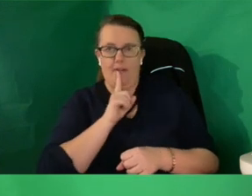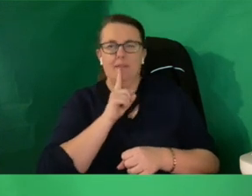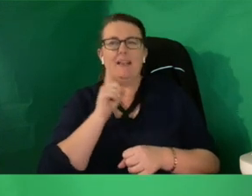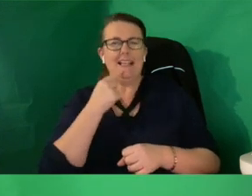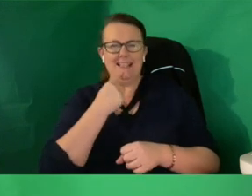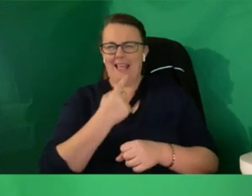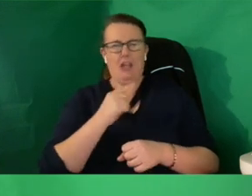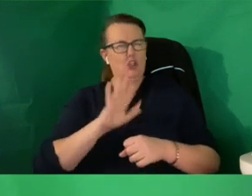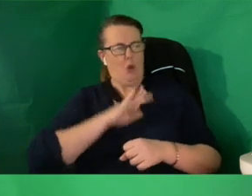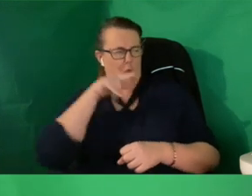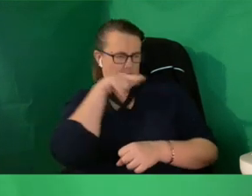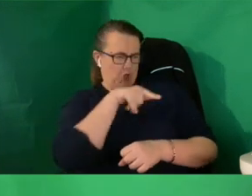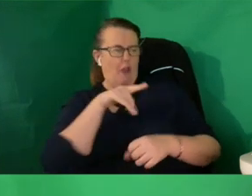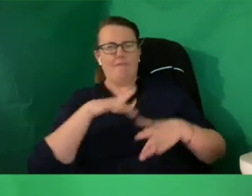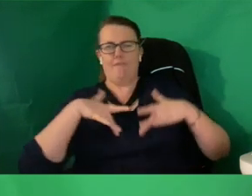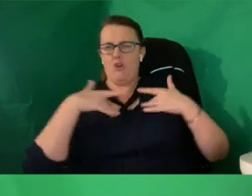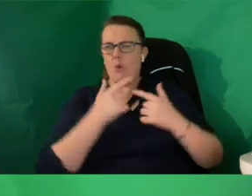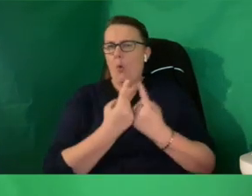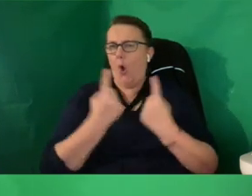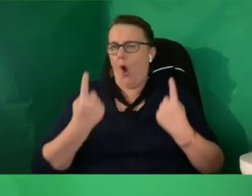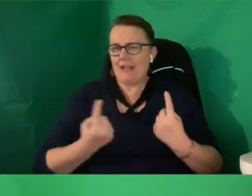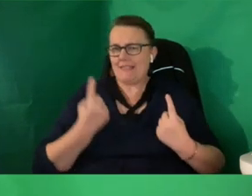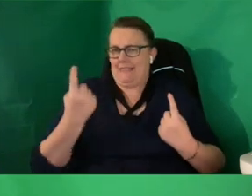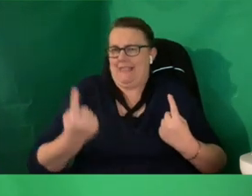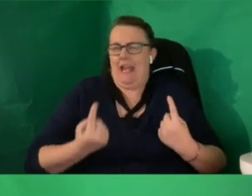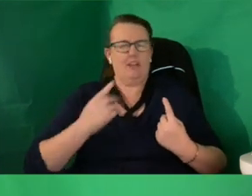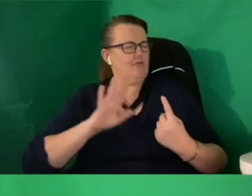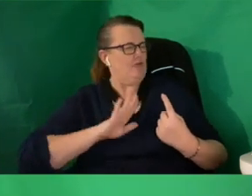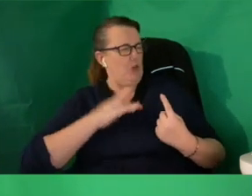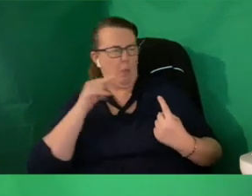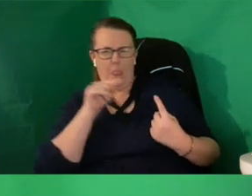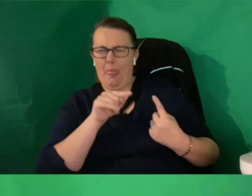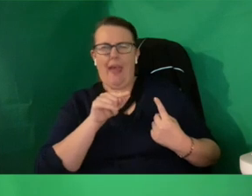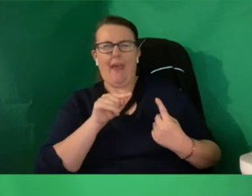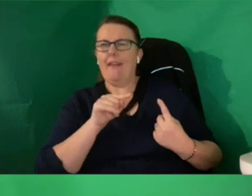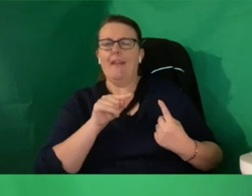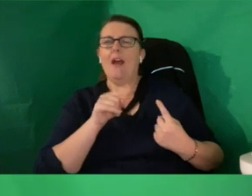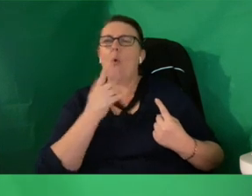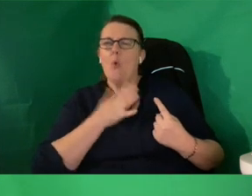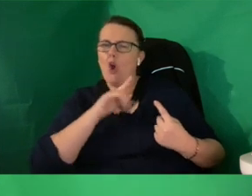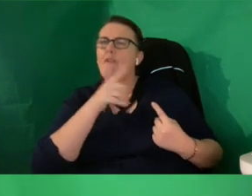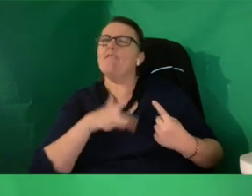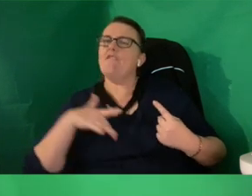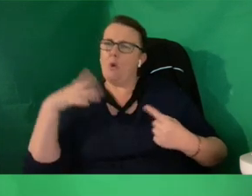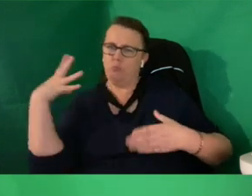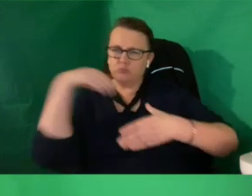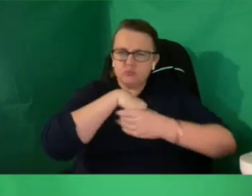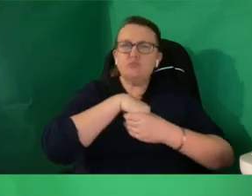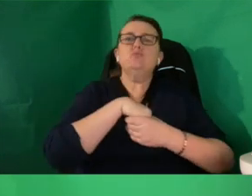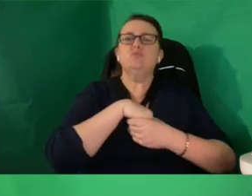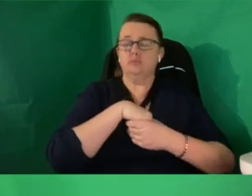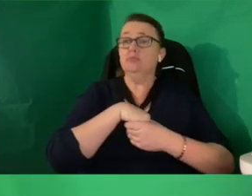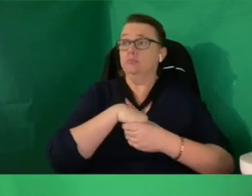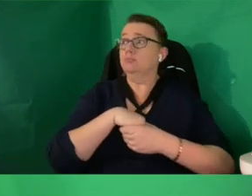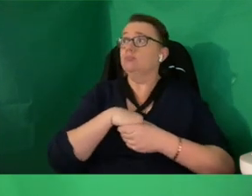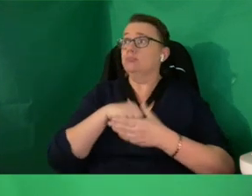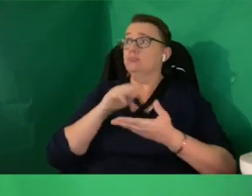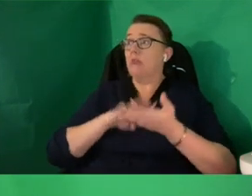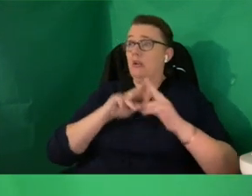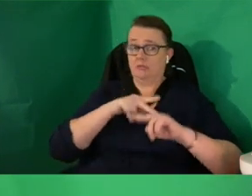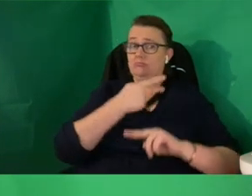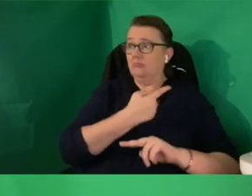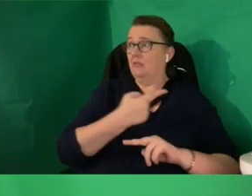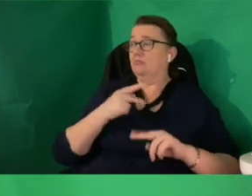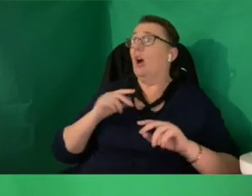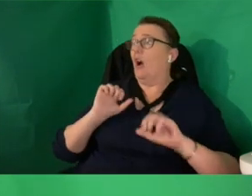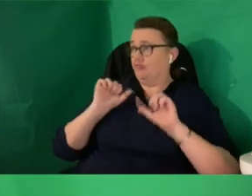he told us we didn't want her to feel isolated from that, which obviously we didn't. And we wanted to make